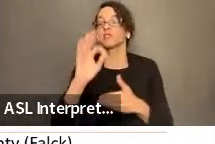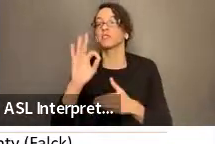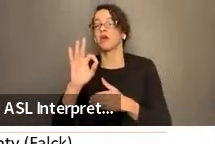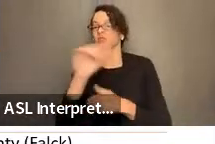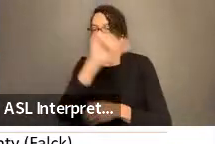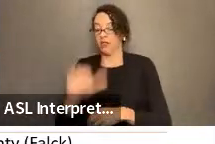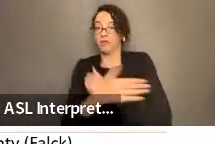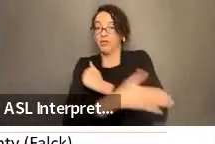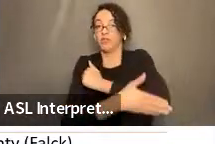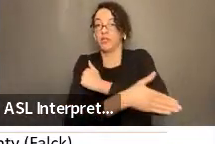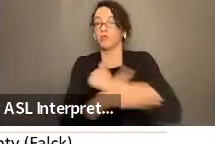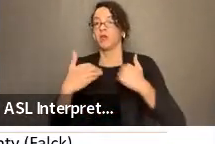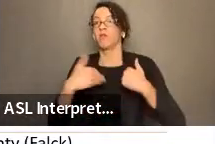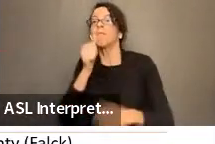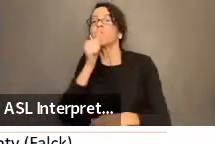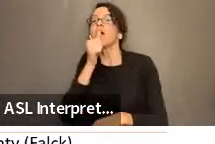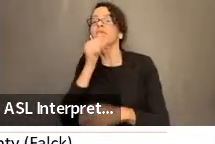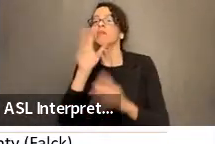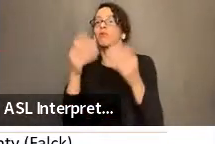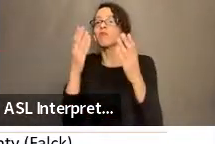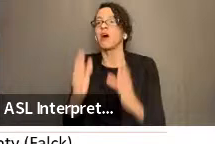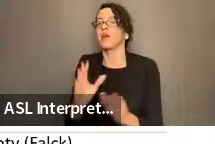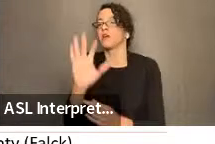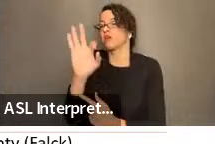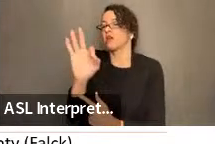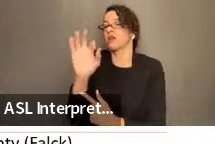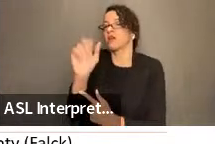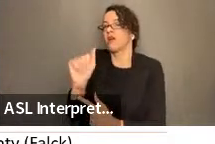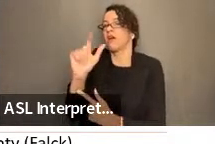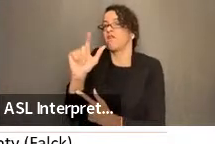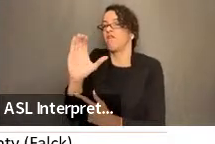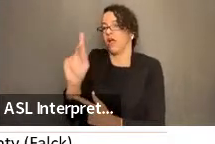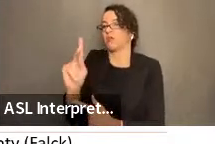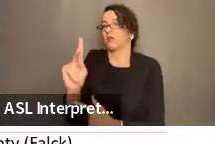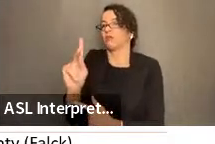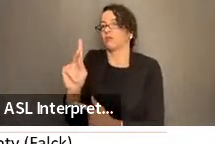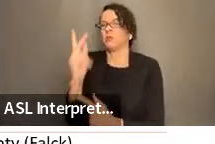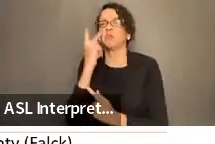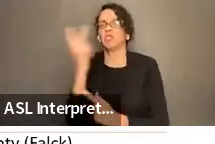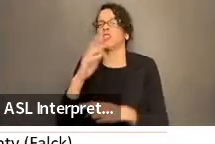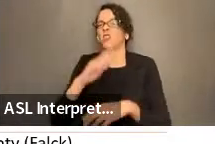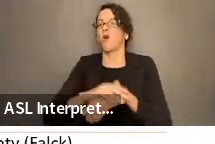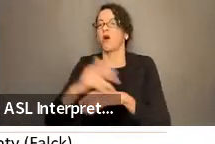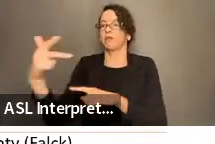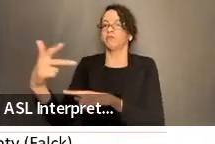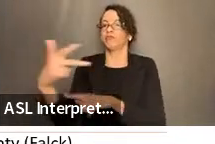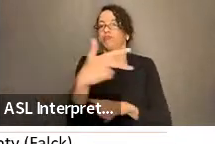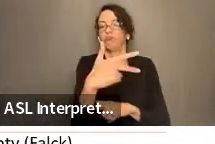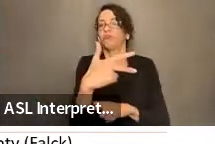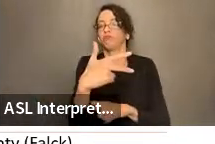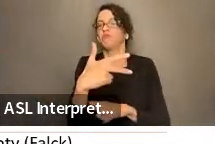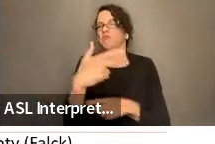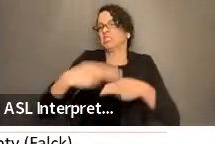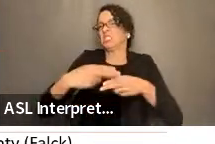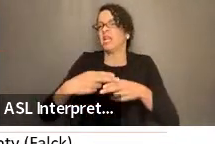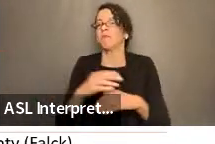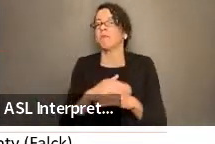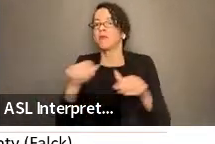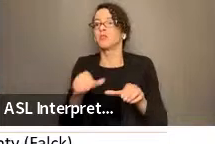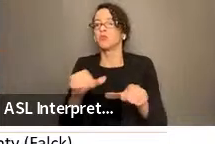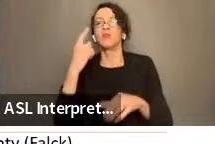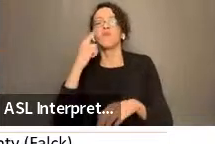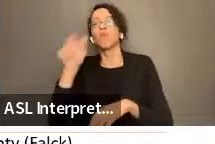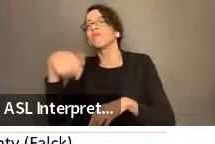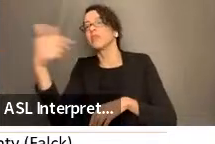on the side of their ambulances. They do the rest of the county ambulance services. And we have 6 fire and